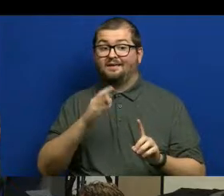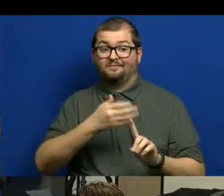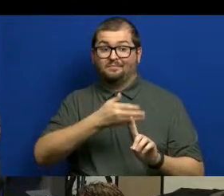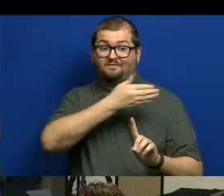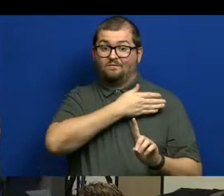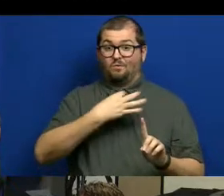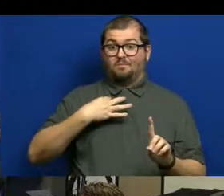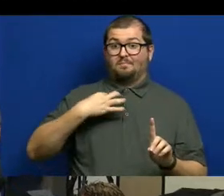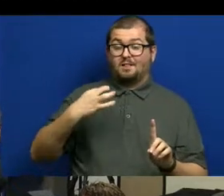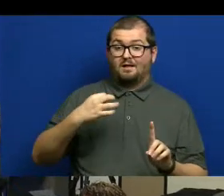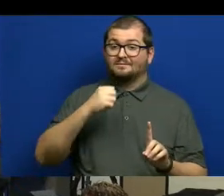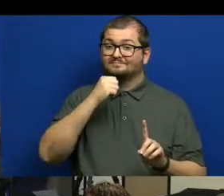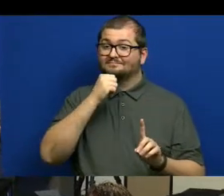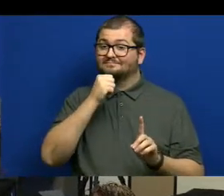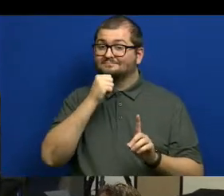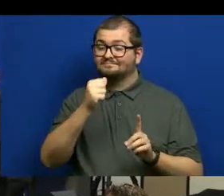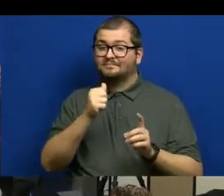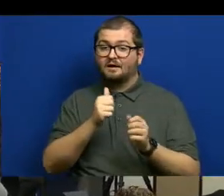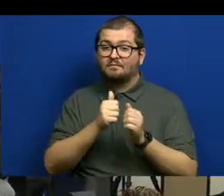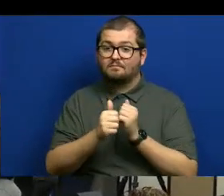to reapply.